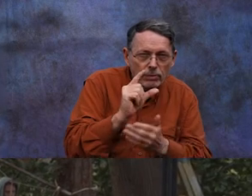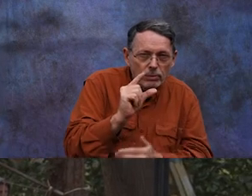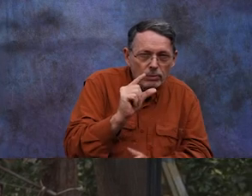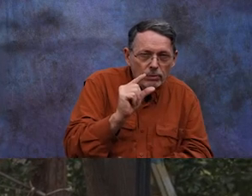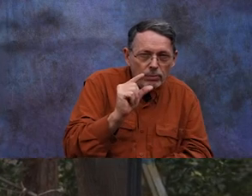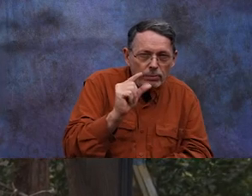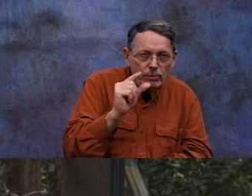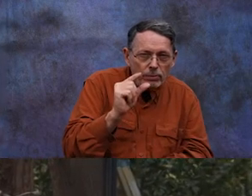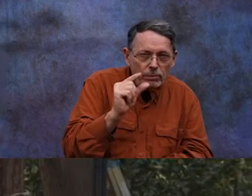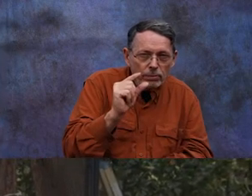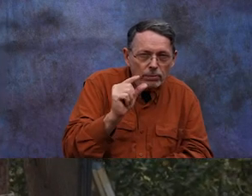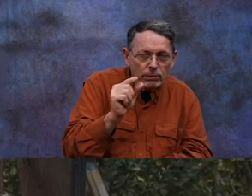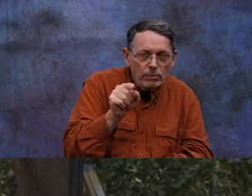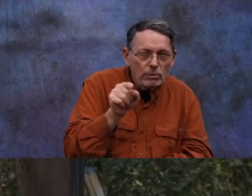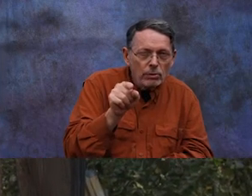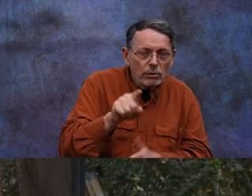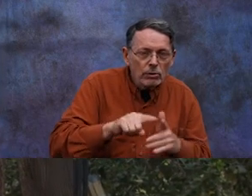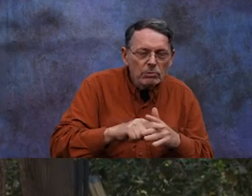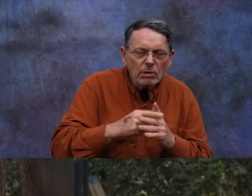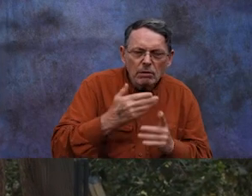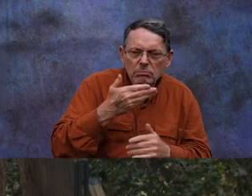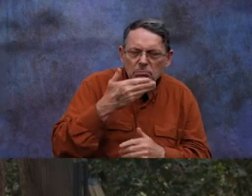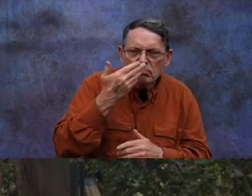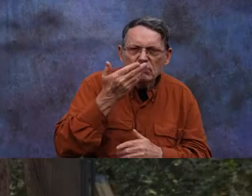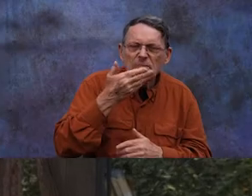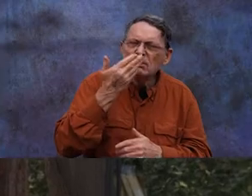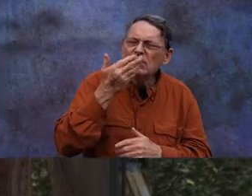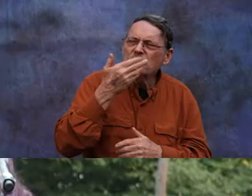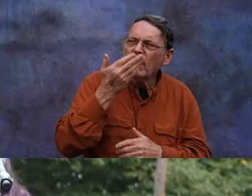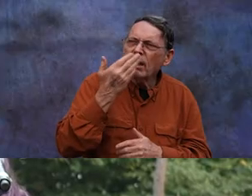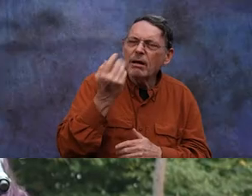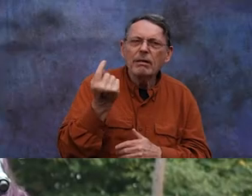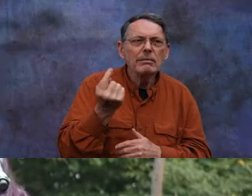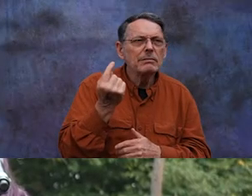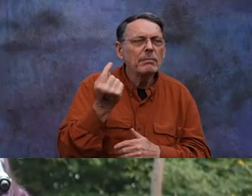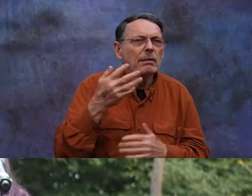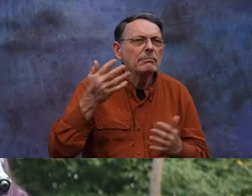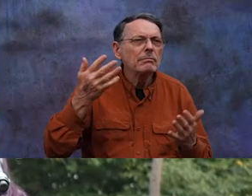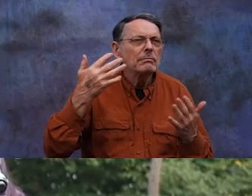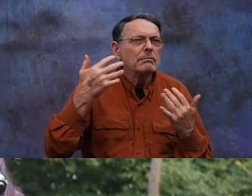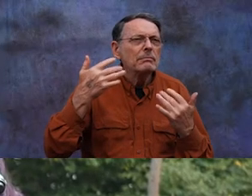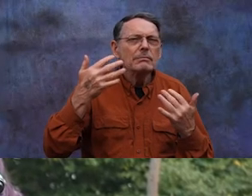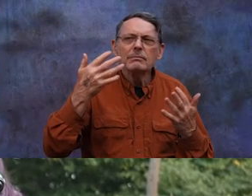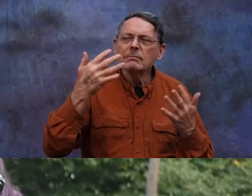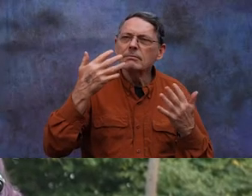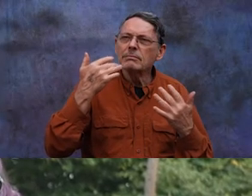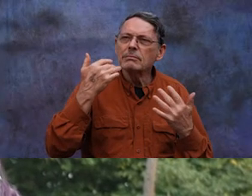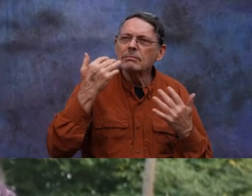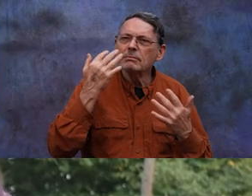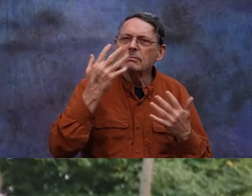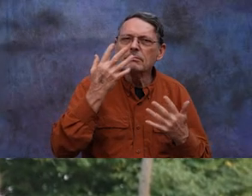you begin to smell a scent on the wind, a